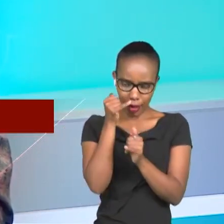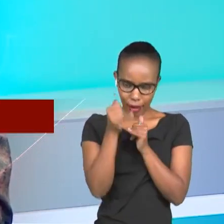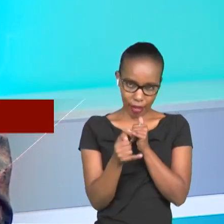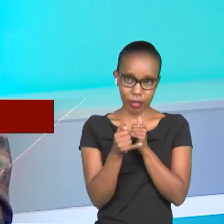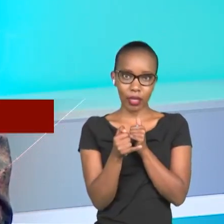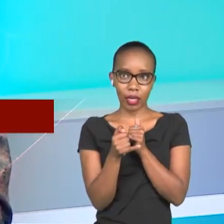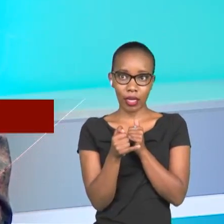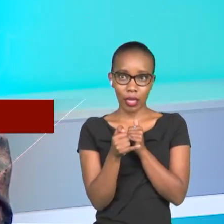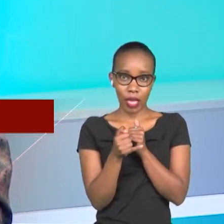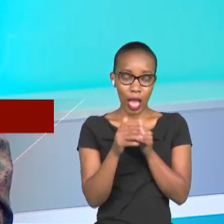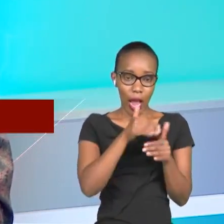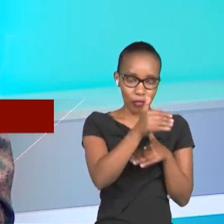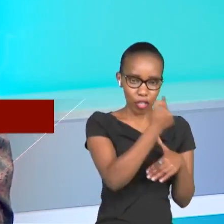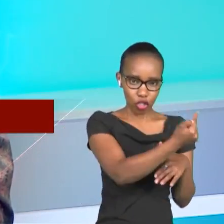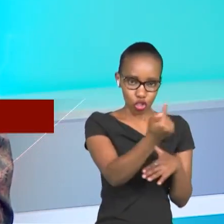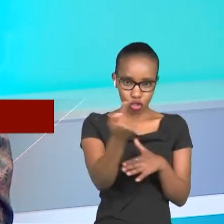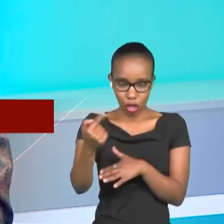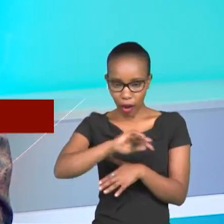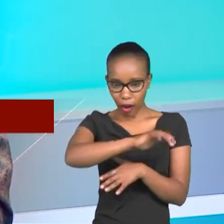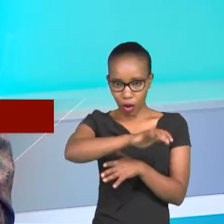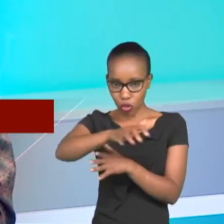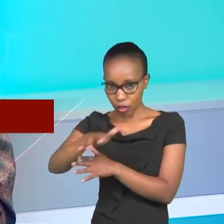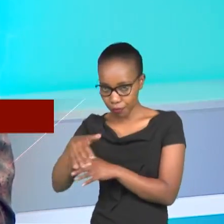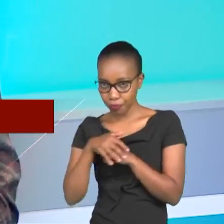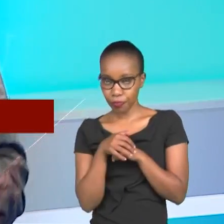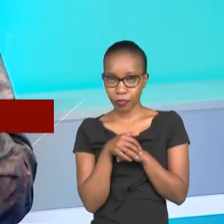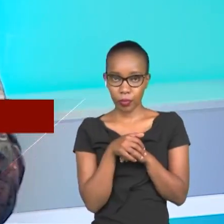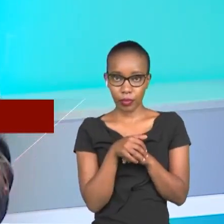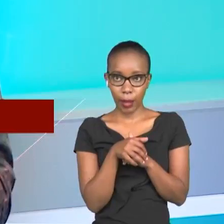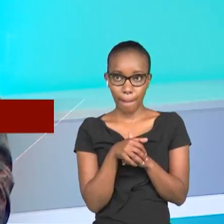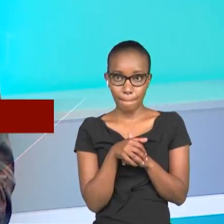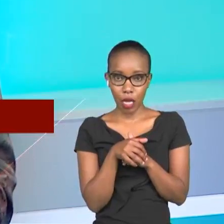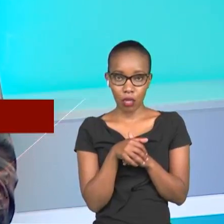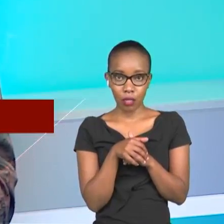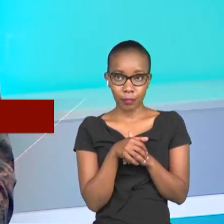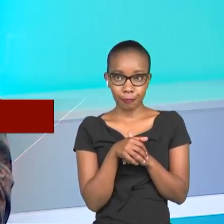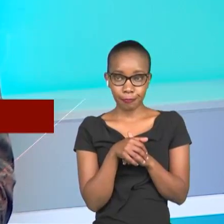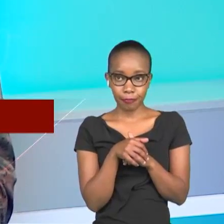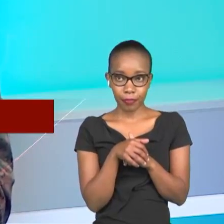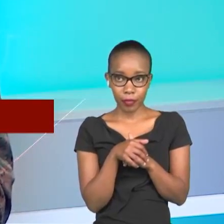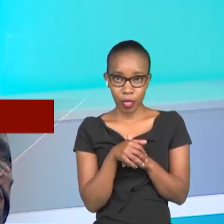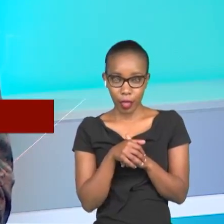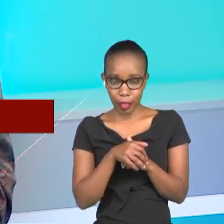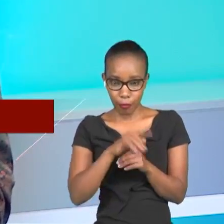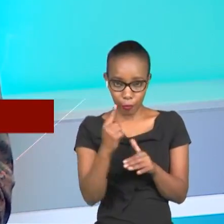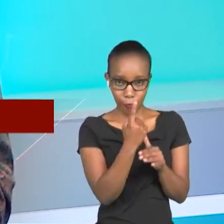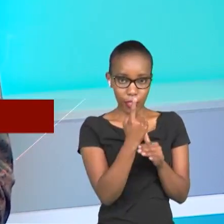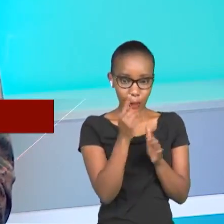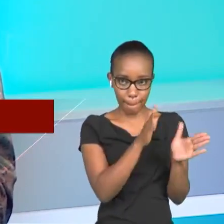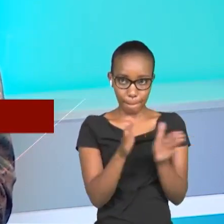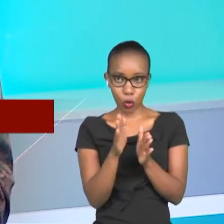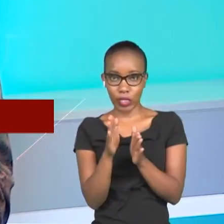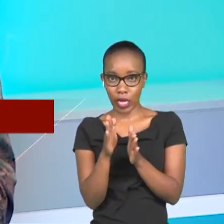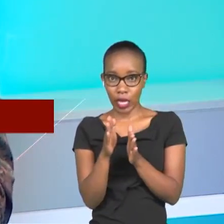after every other county makes what we call the first kickstart of a process toward